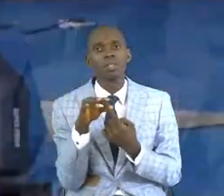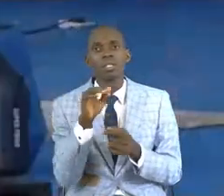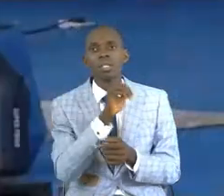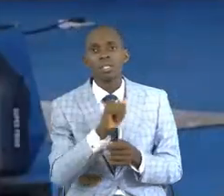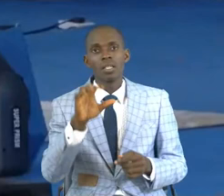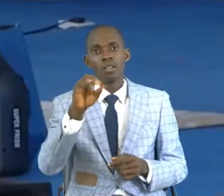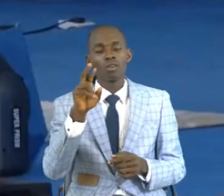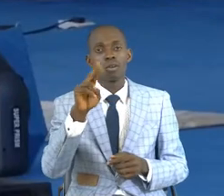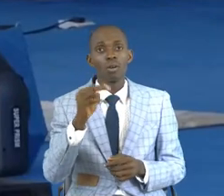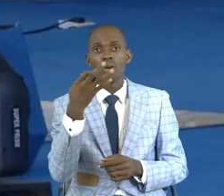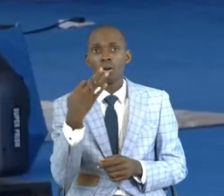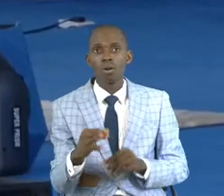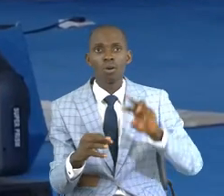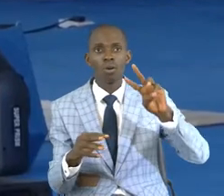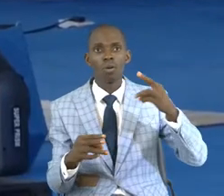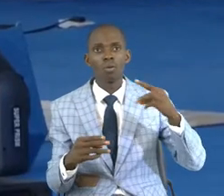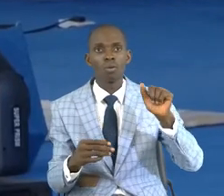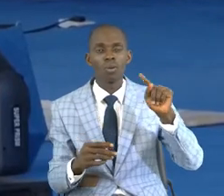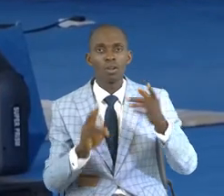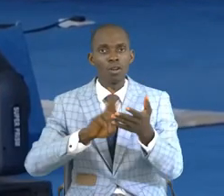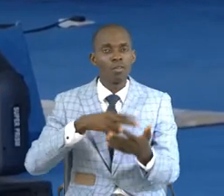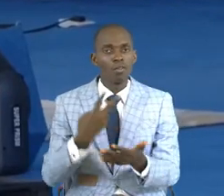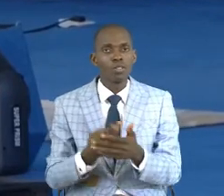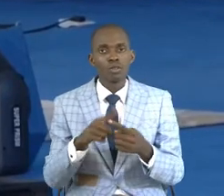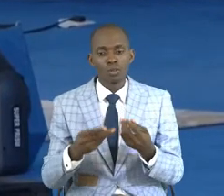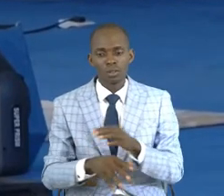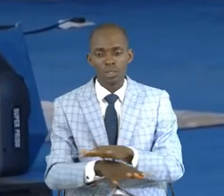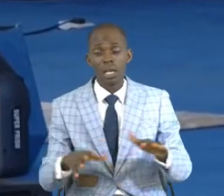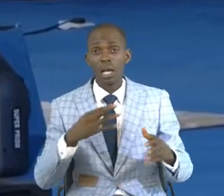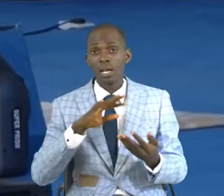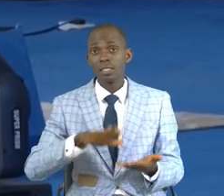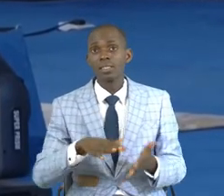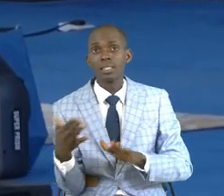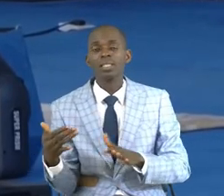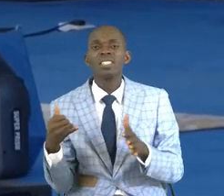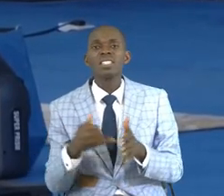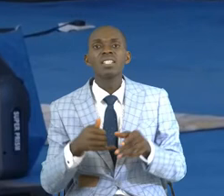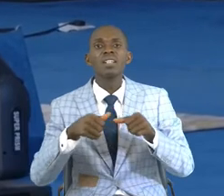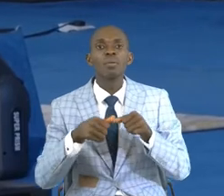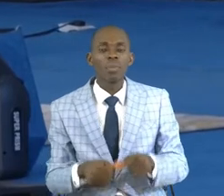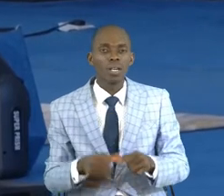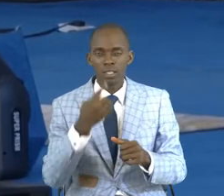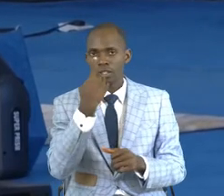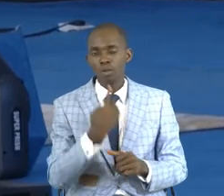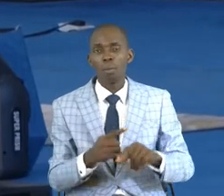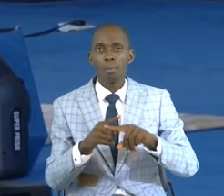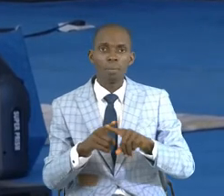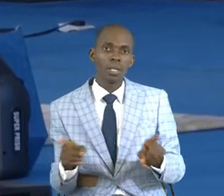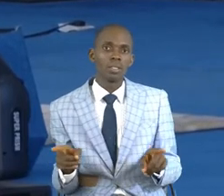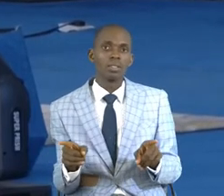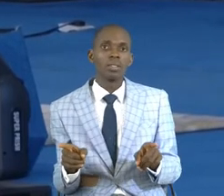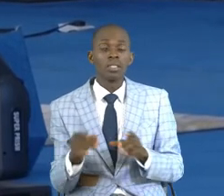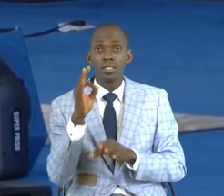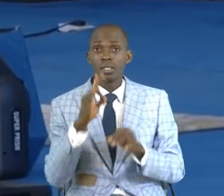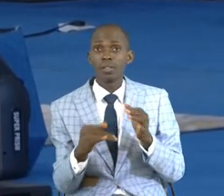wheat fall into the ground and die, it abideth alone. But if it